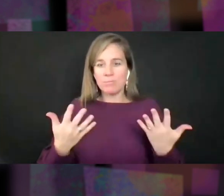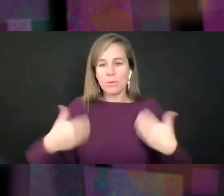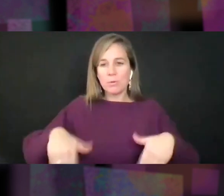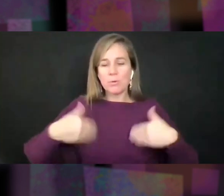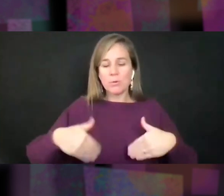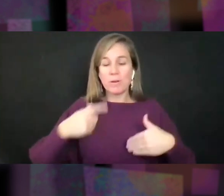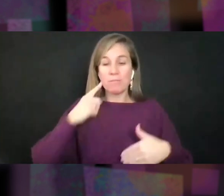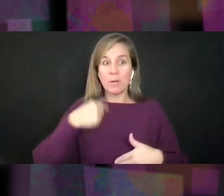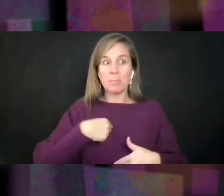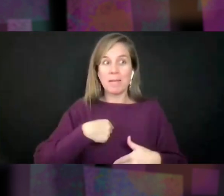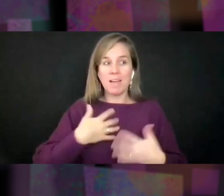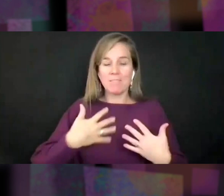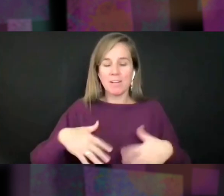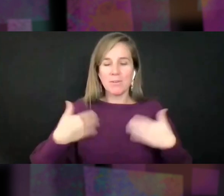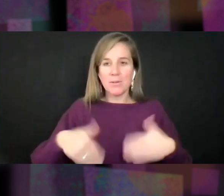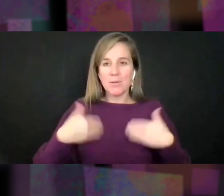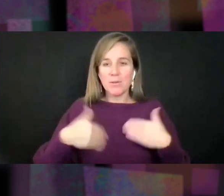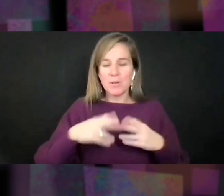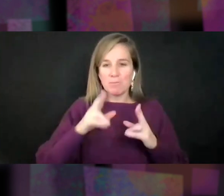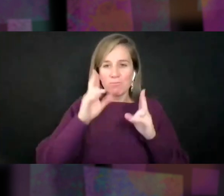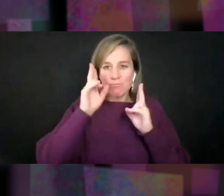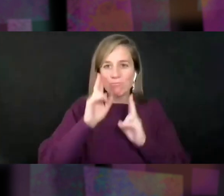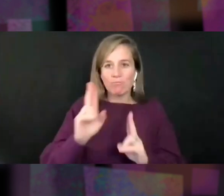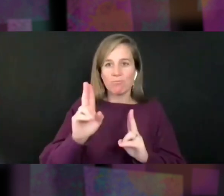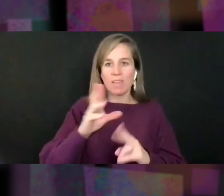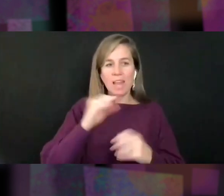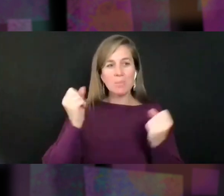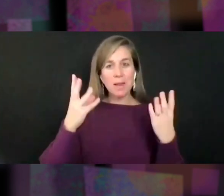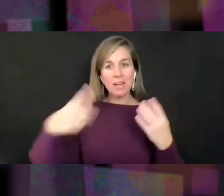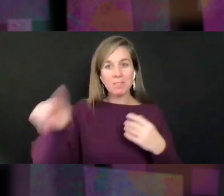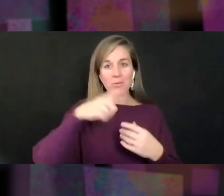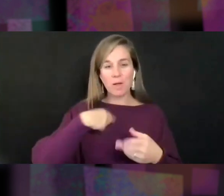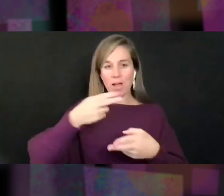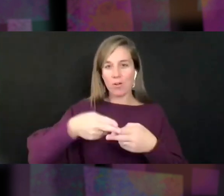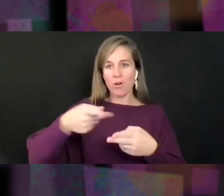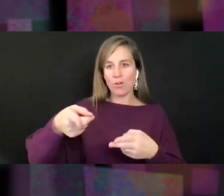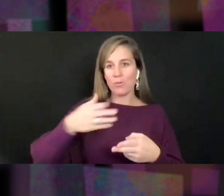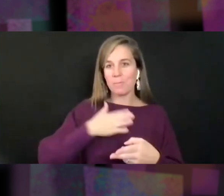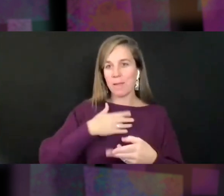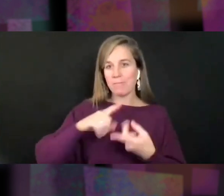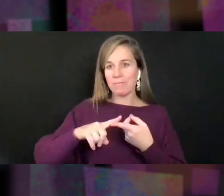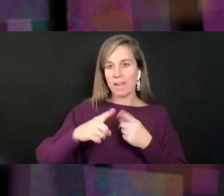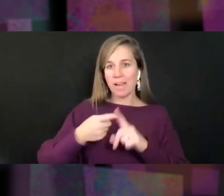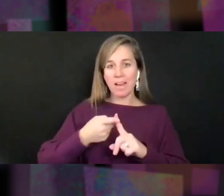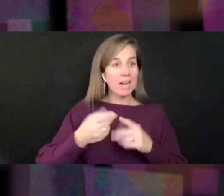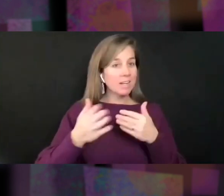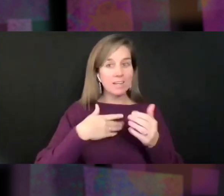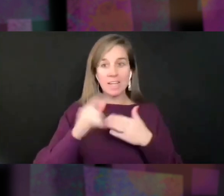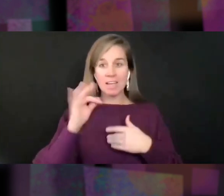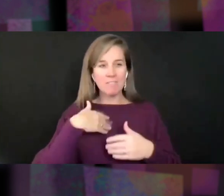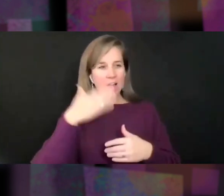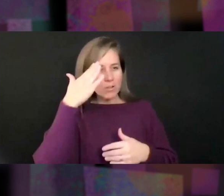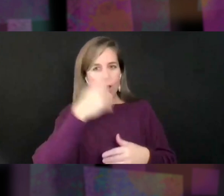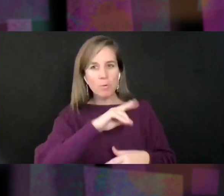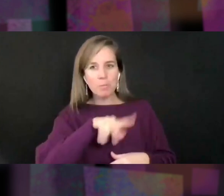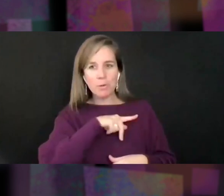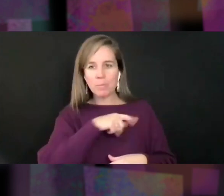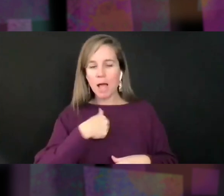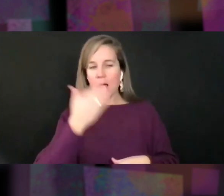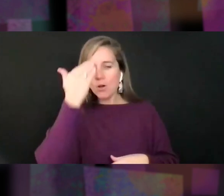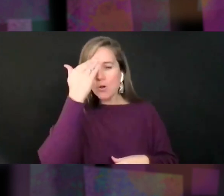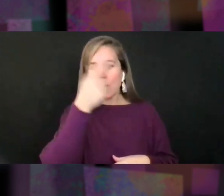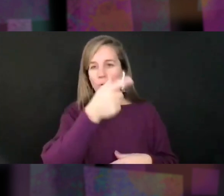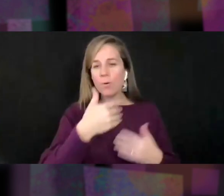Many of you I call friends, and whether or not I know you personally, I know that you are holding so